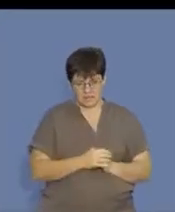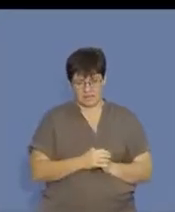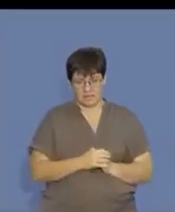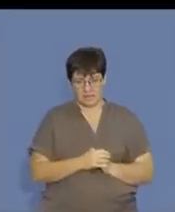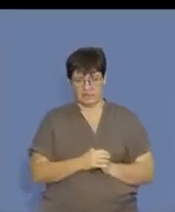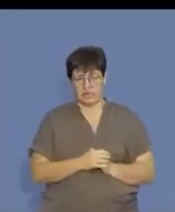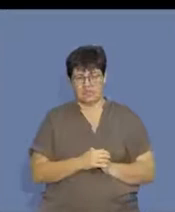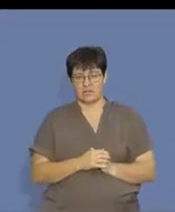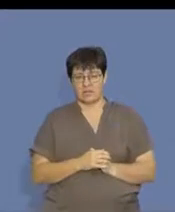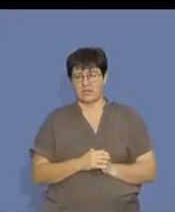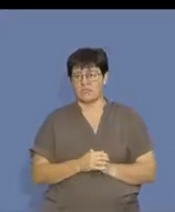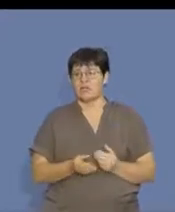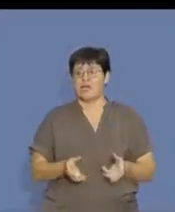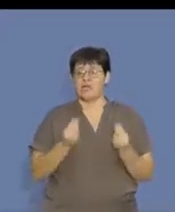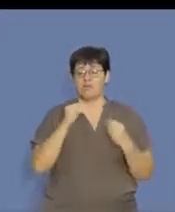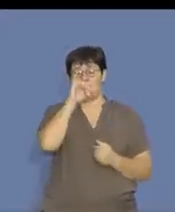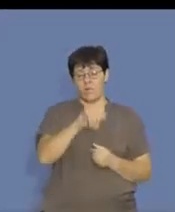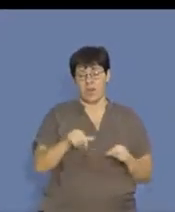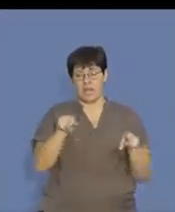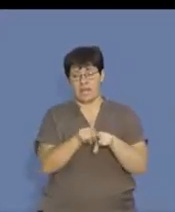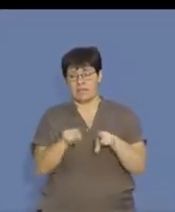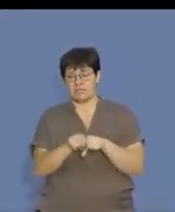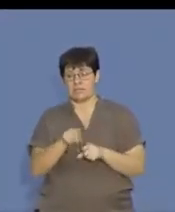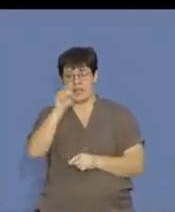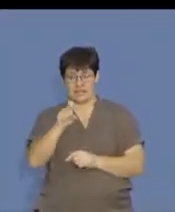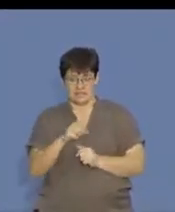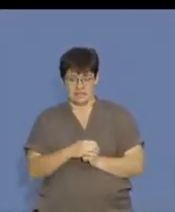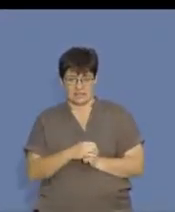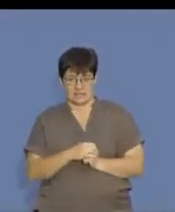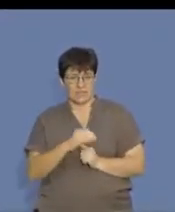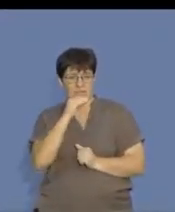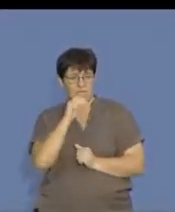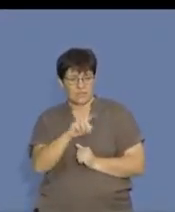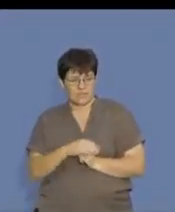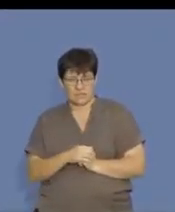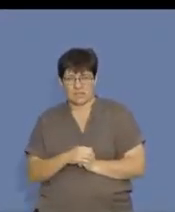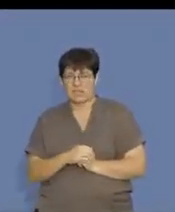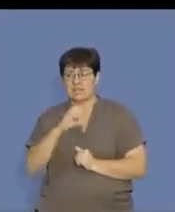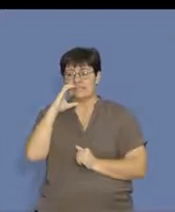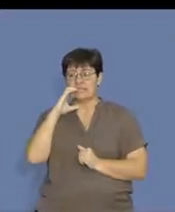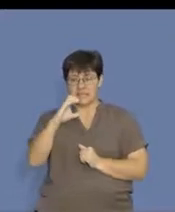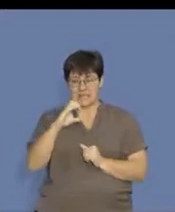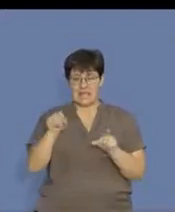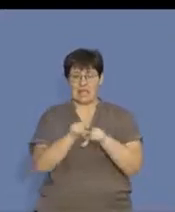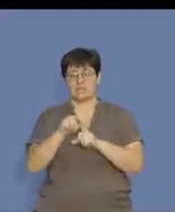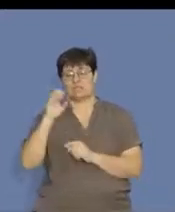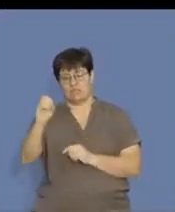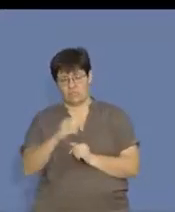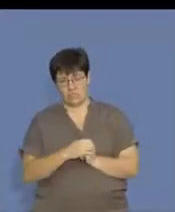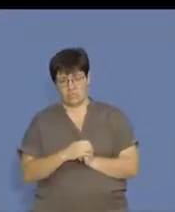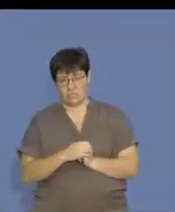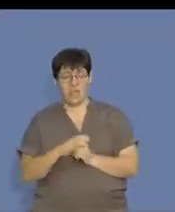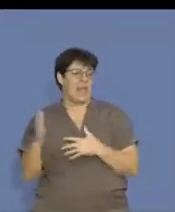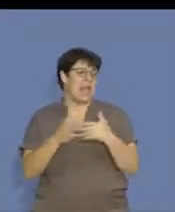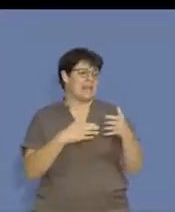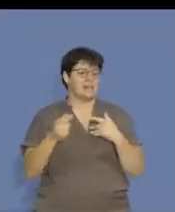that, right? So if I had y is equals to x, it means my c is 0, right? Because